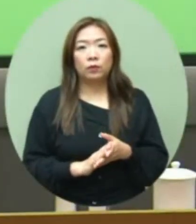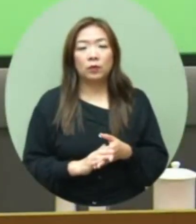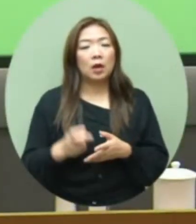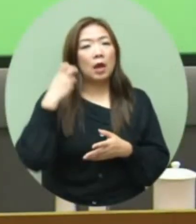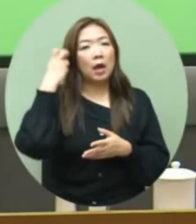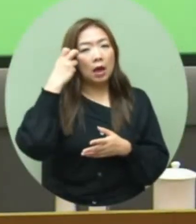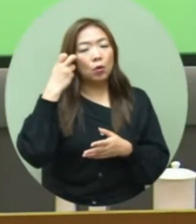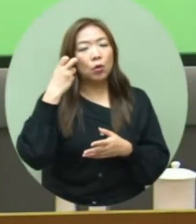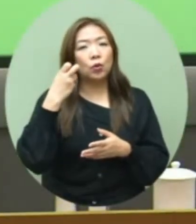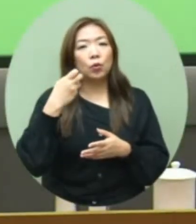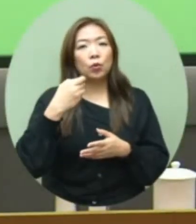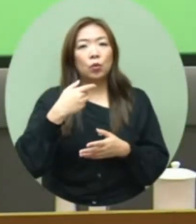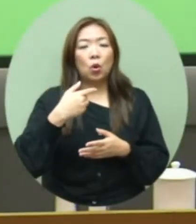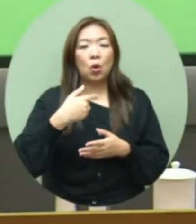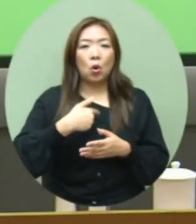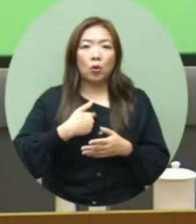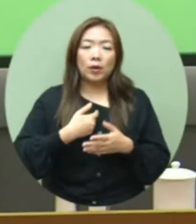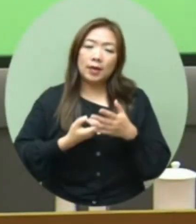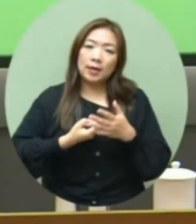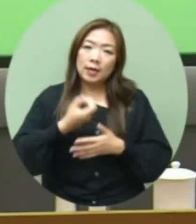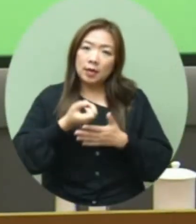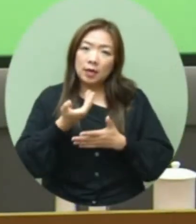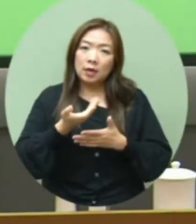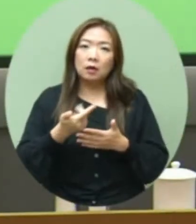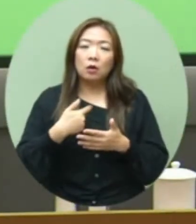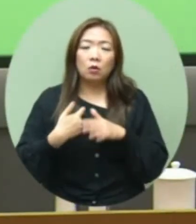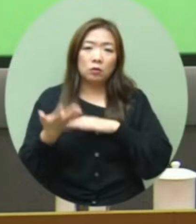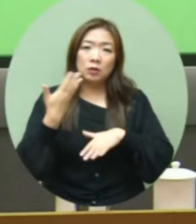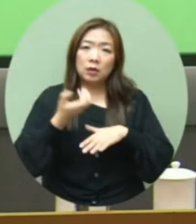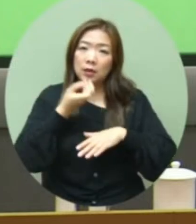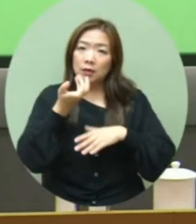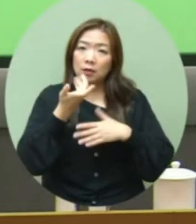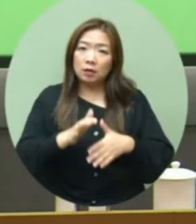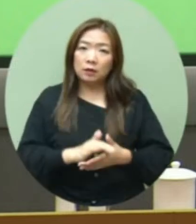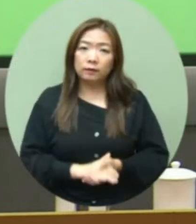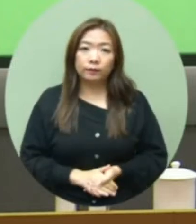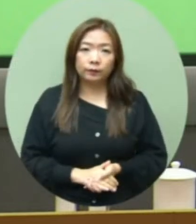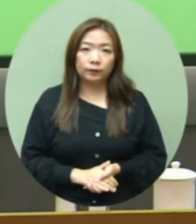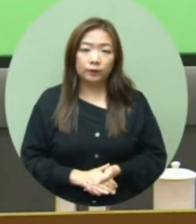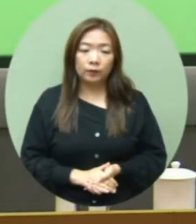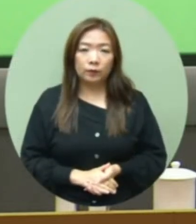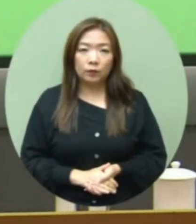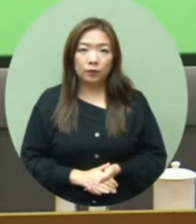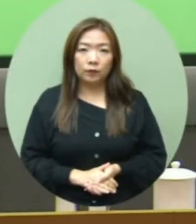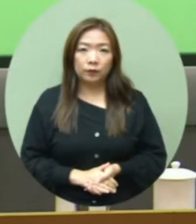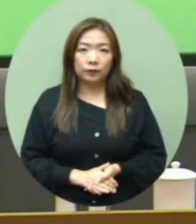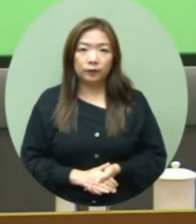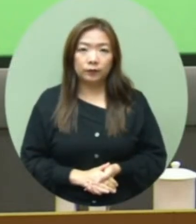First of all, I am grateful to the central government for actively considering